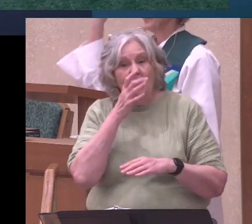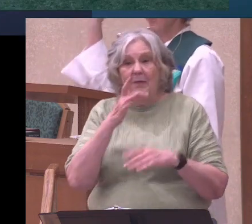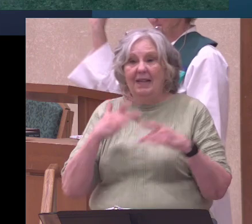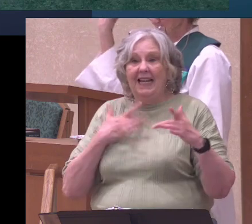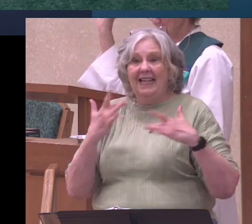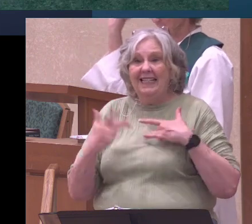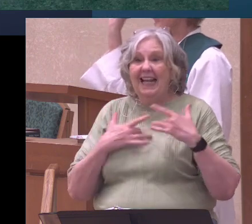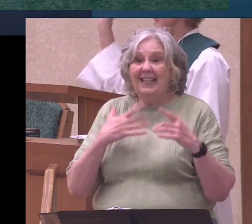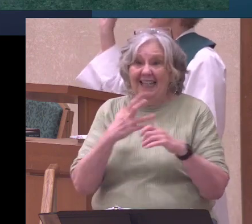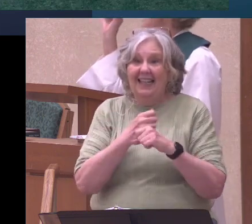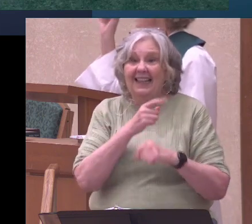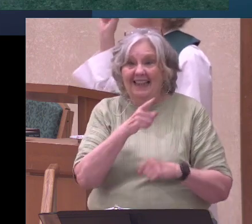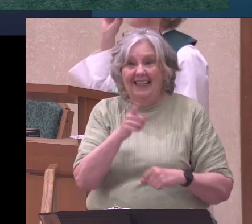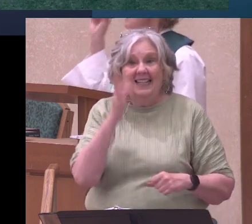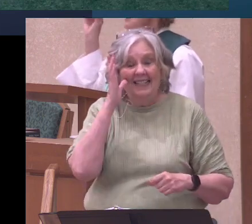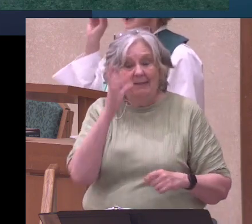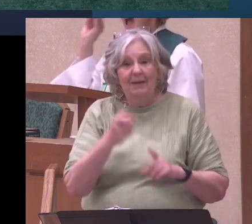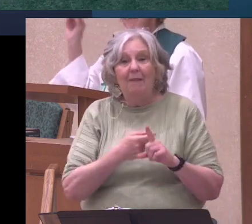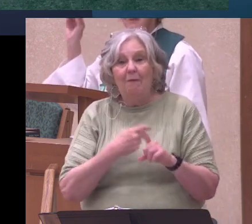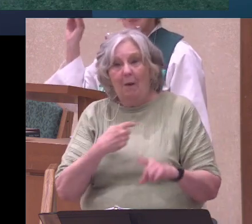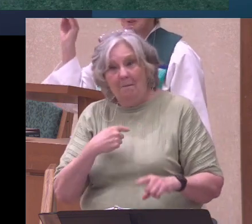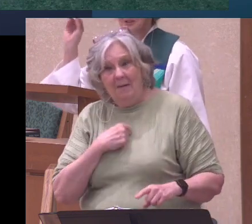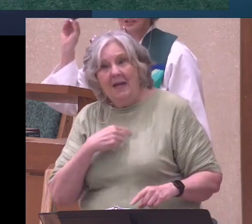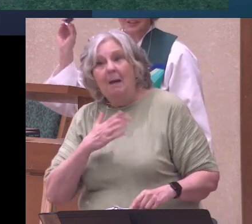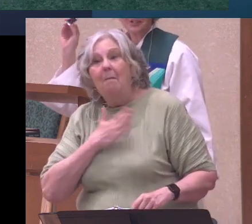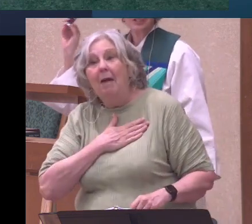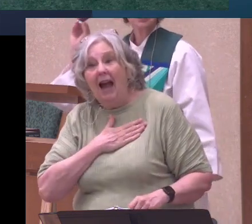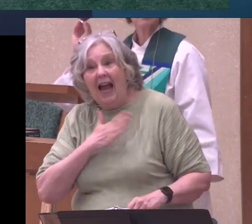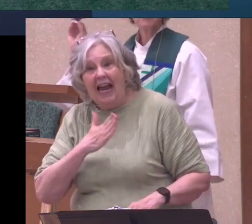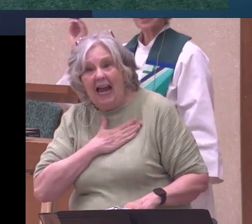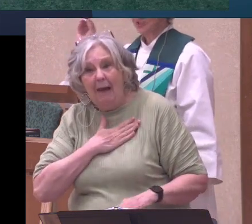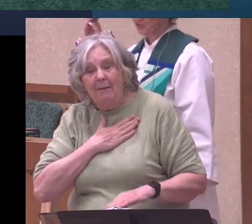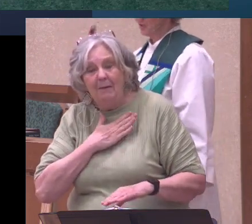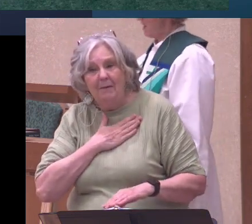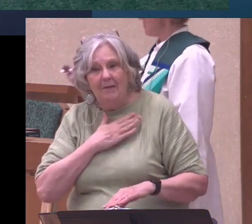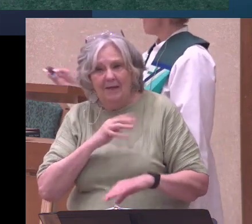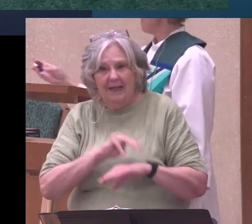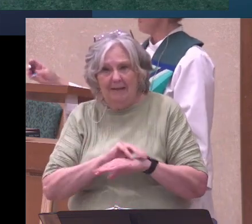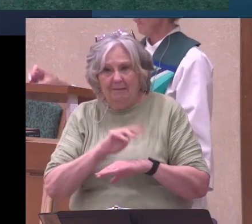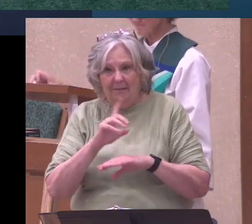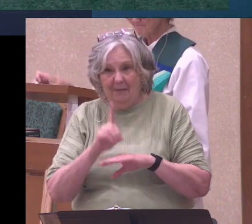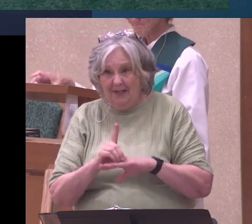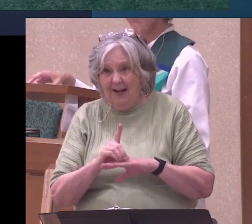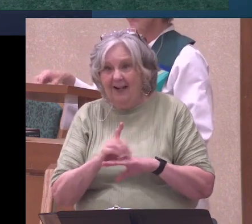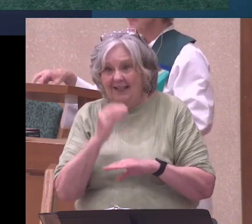babies someday from me. My Happy Meal collection is vintage now.